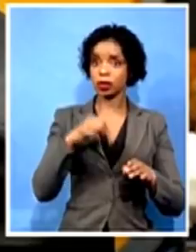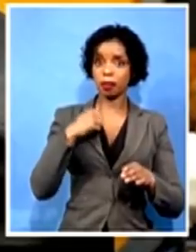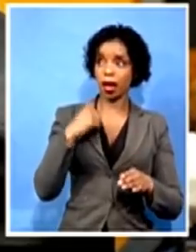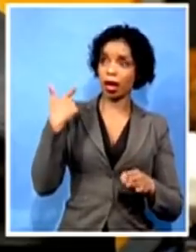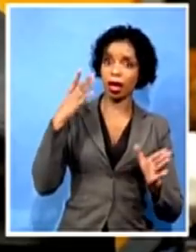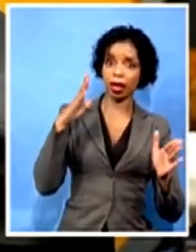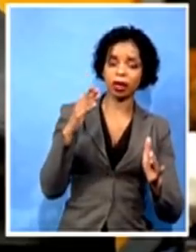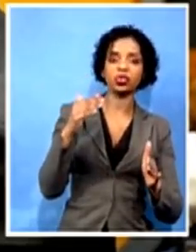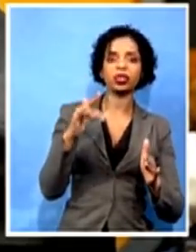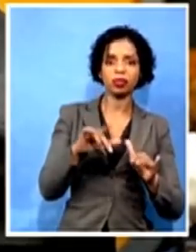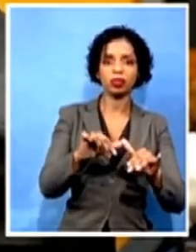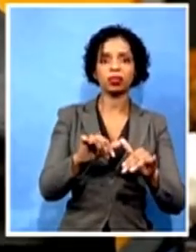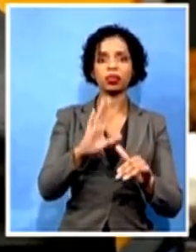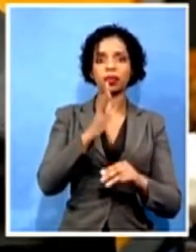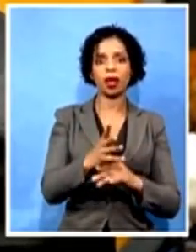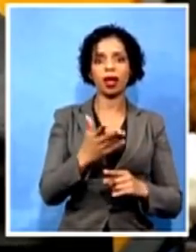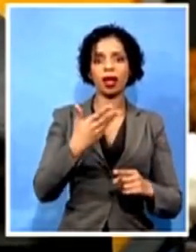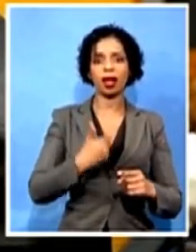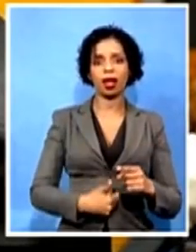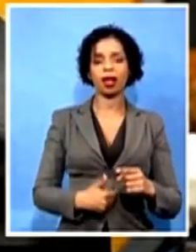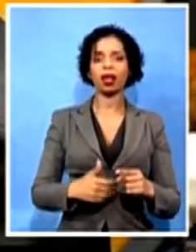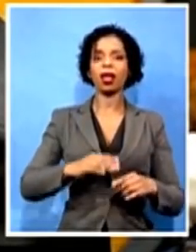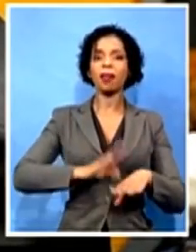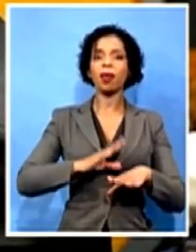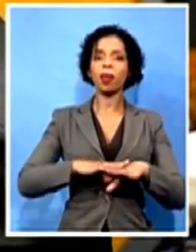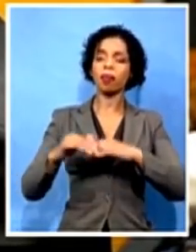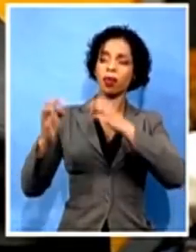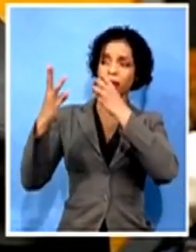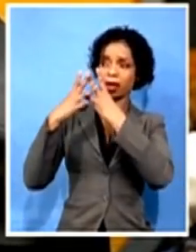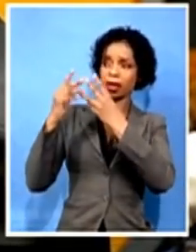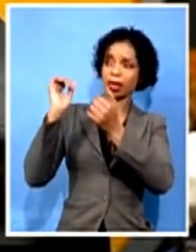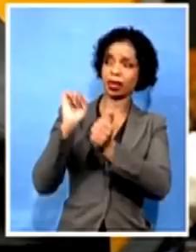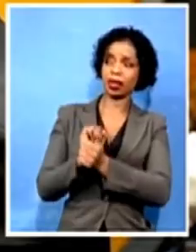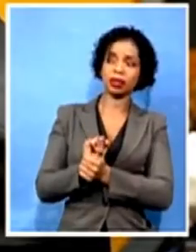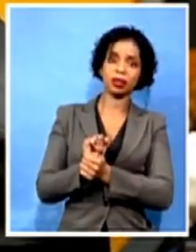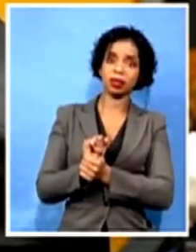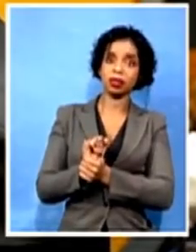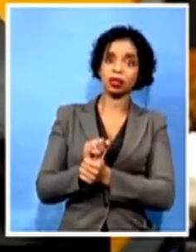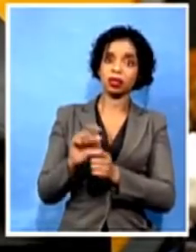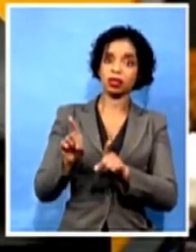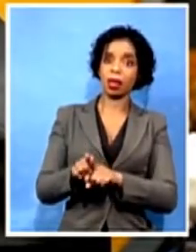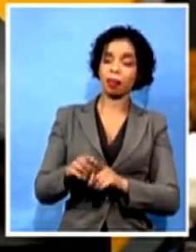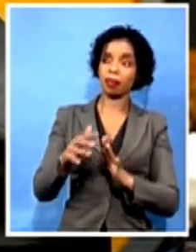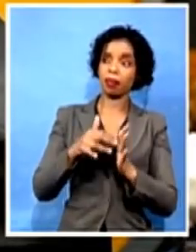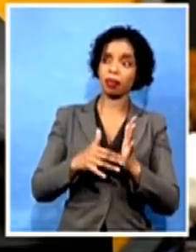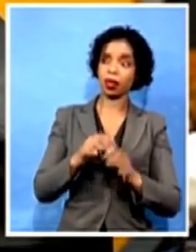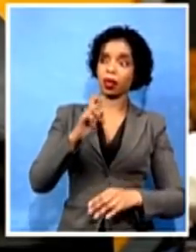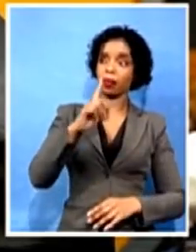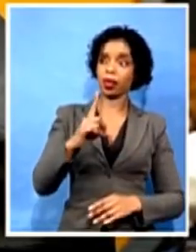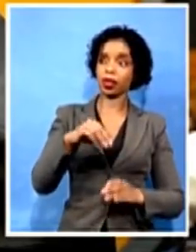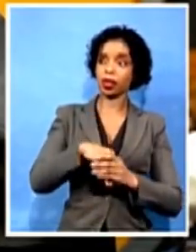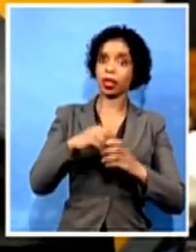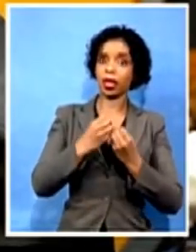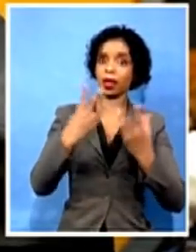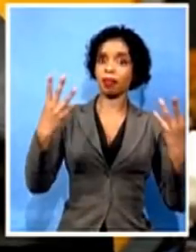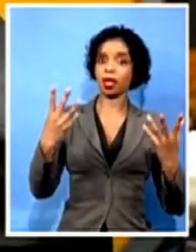be further detained, and I submit that the interests of justice must bear a wider meaning so as to include my fundamental right to my personal freedom and my